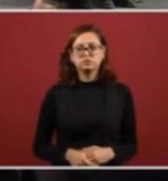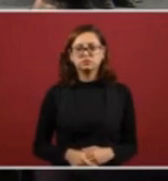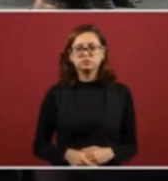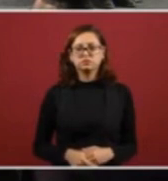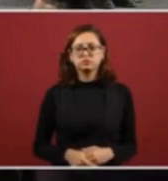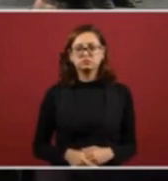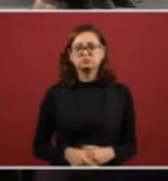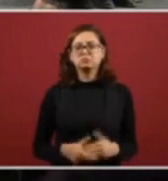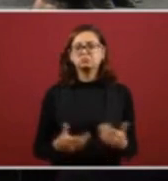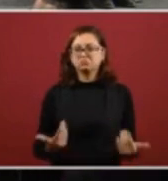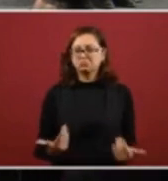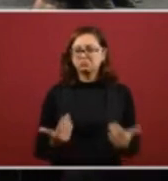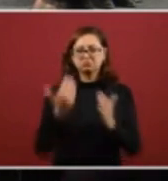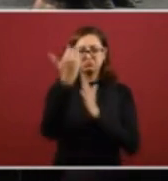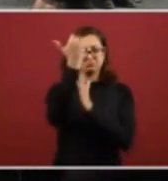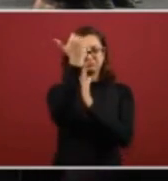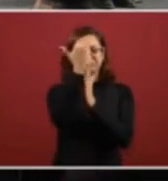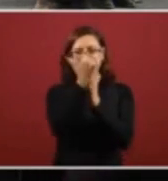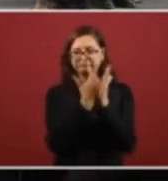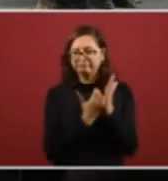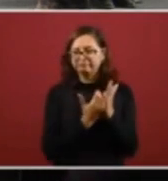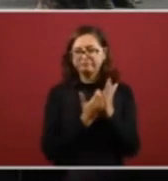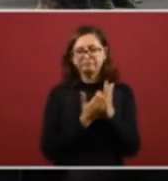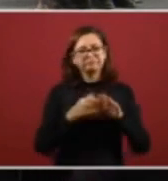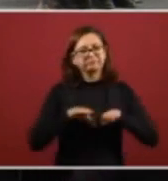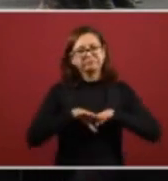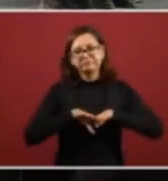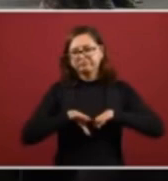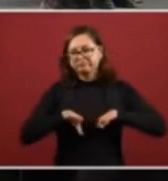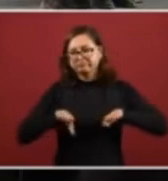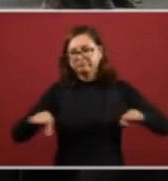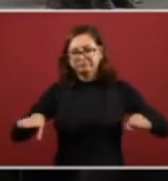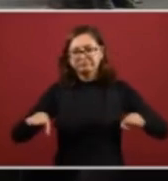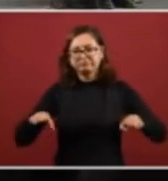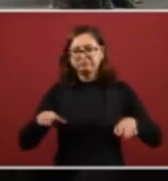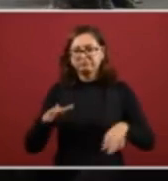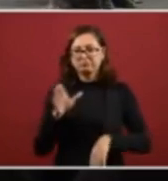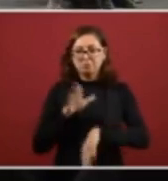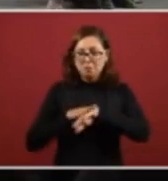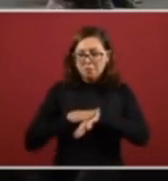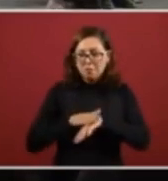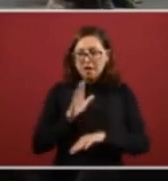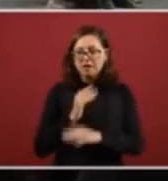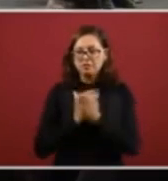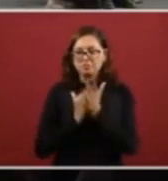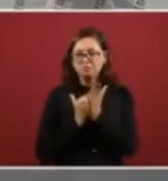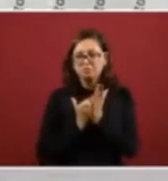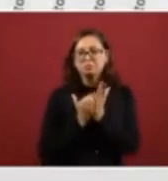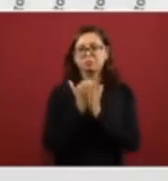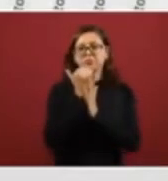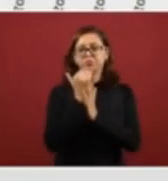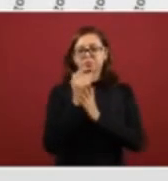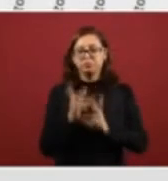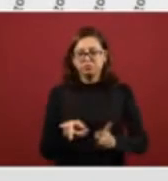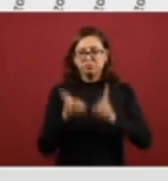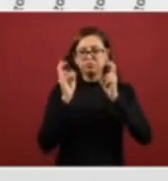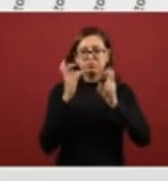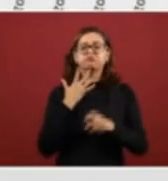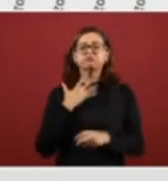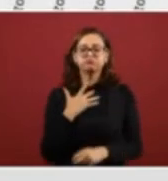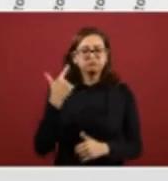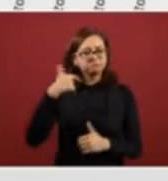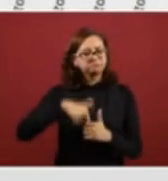It's practically stable. It's very low. And it hadn't gone back up. Well, when it comes to